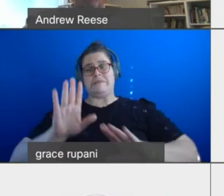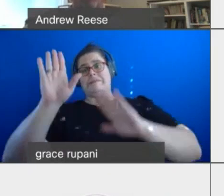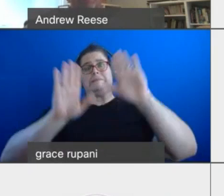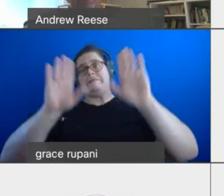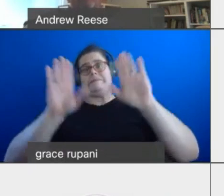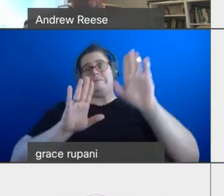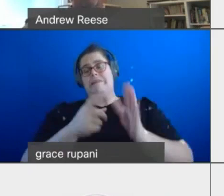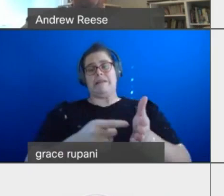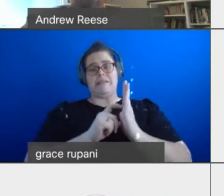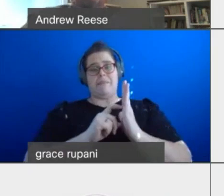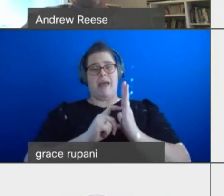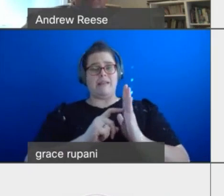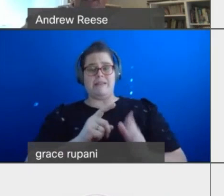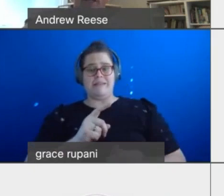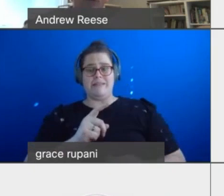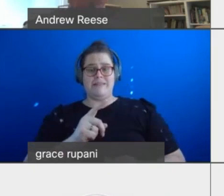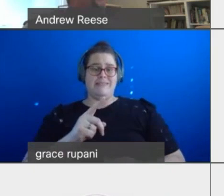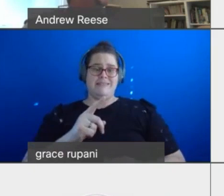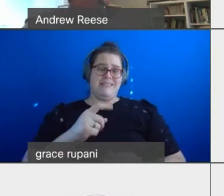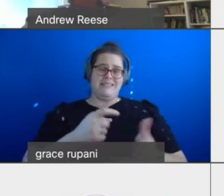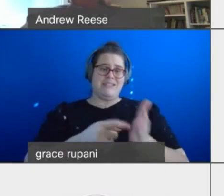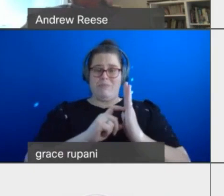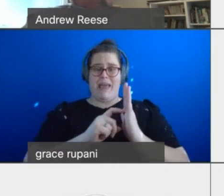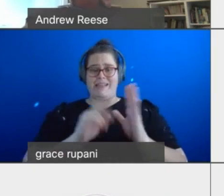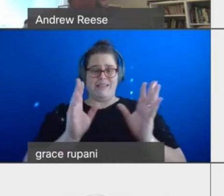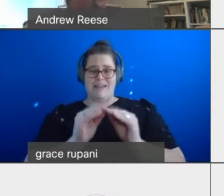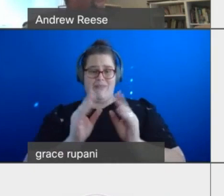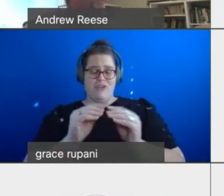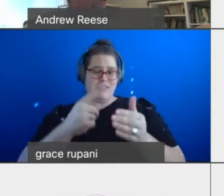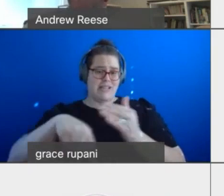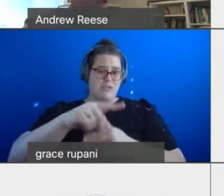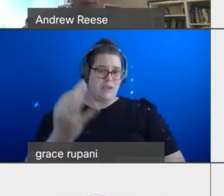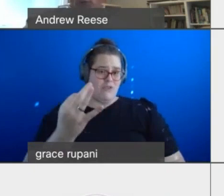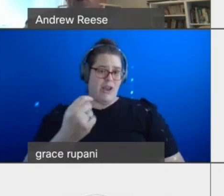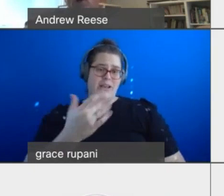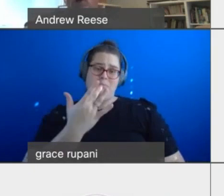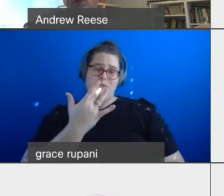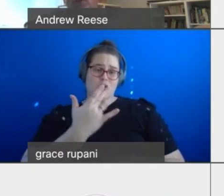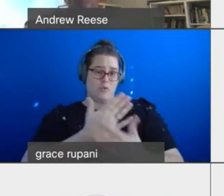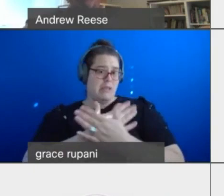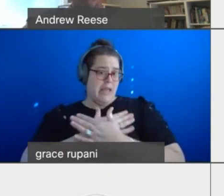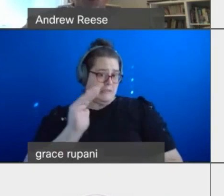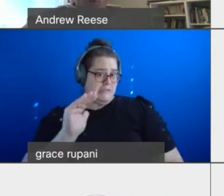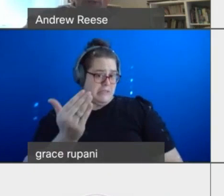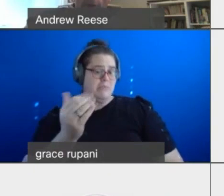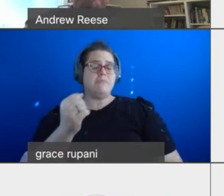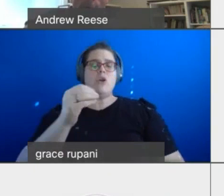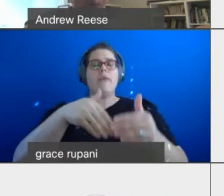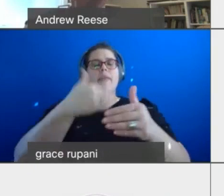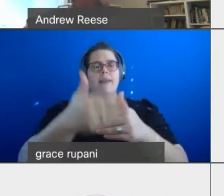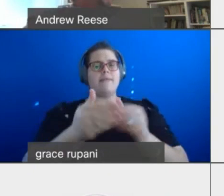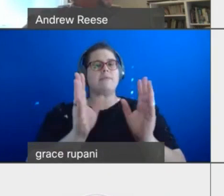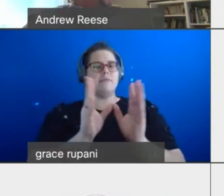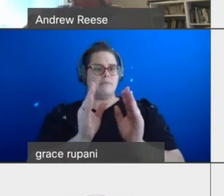for people not having a relaxing Friday, next Friday. So our next call will be in 2 weeks.